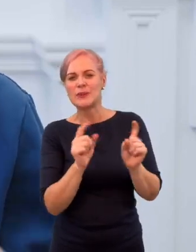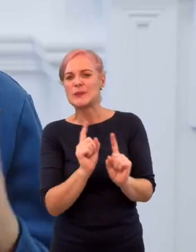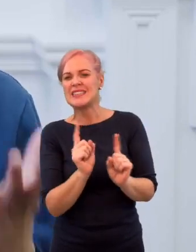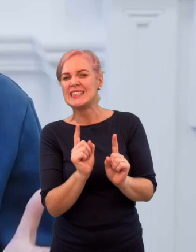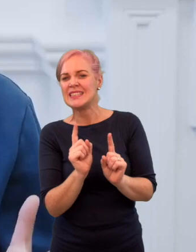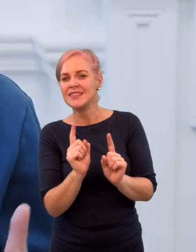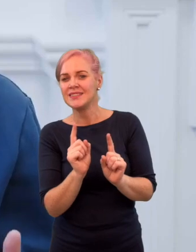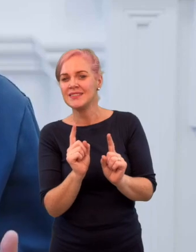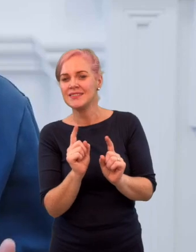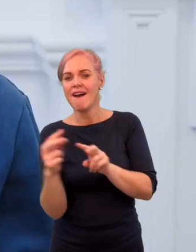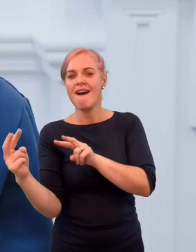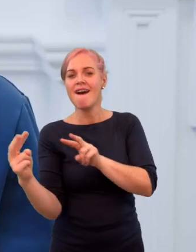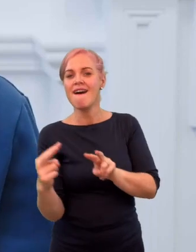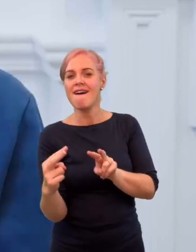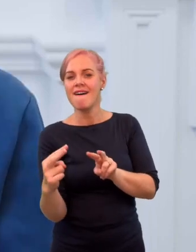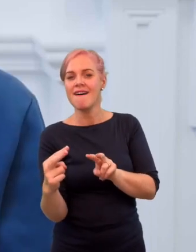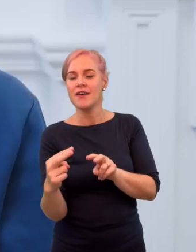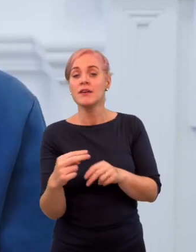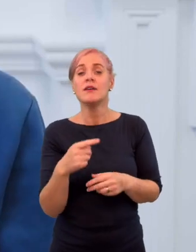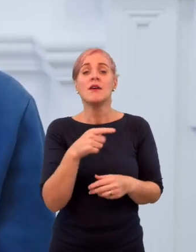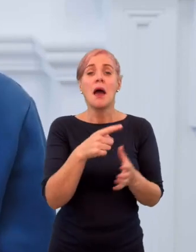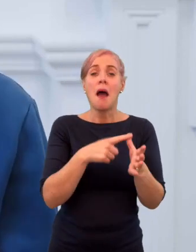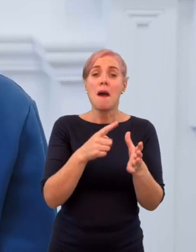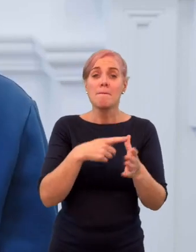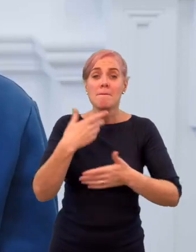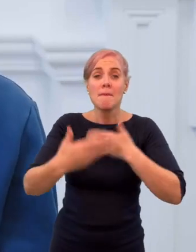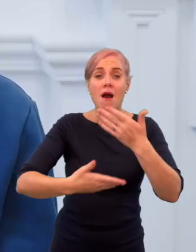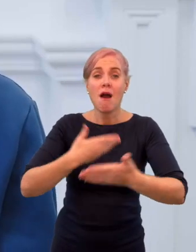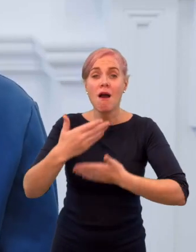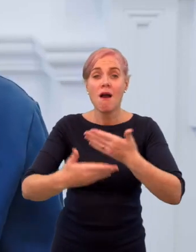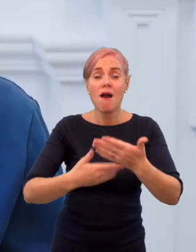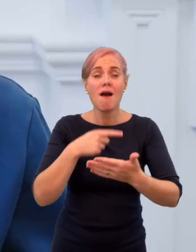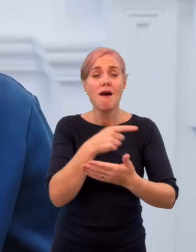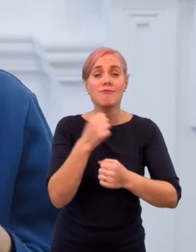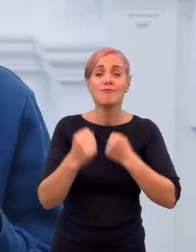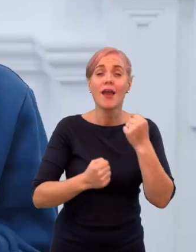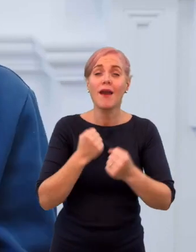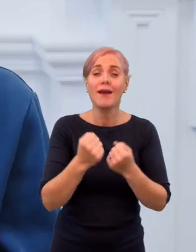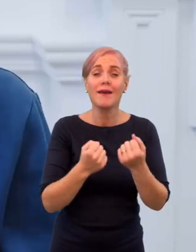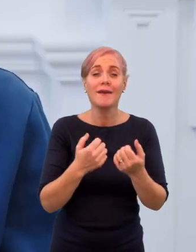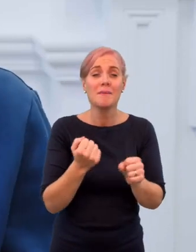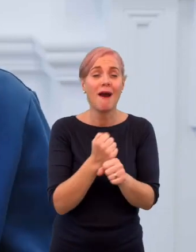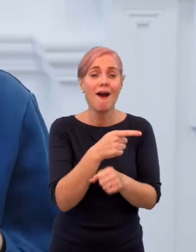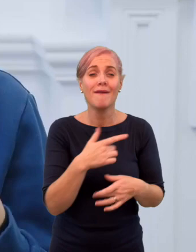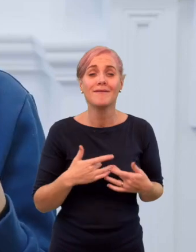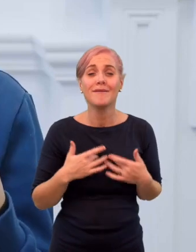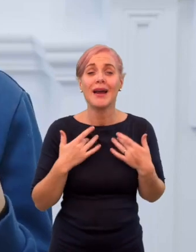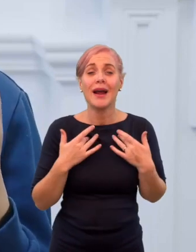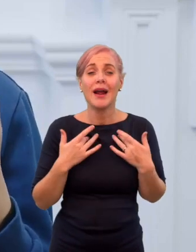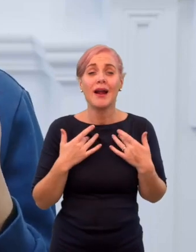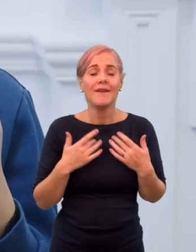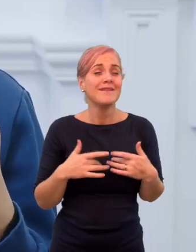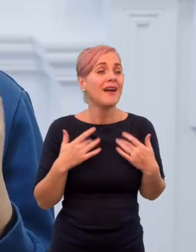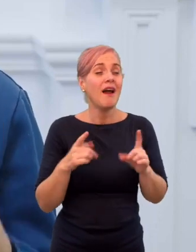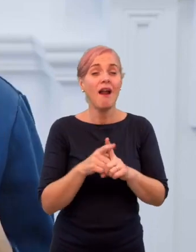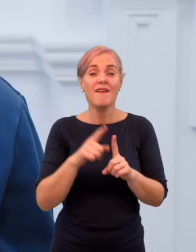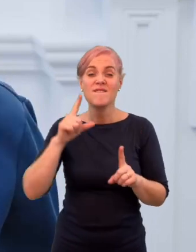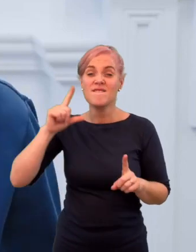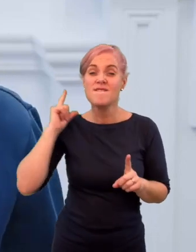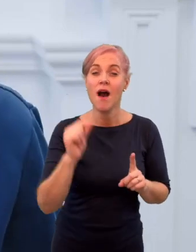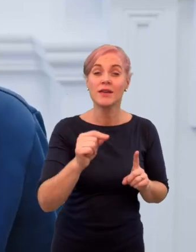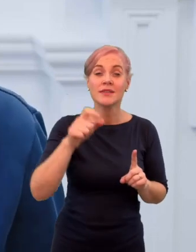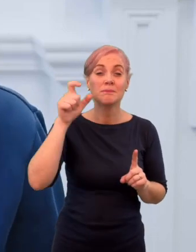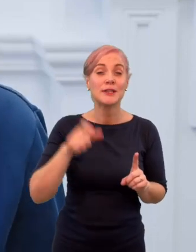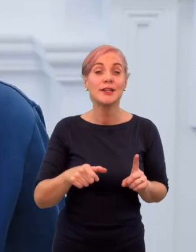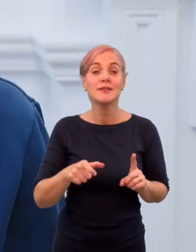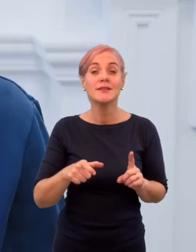it is, where they are in that moment as well. Amber's basically telling the audience how running makes her feel, and the way that it's, you know, she's the